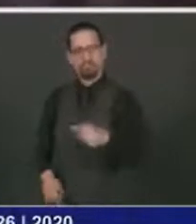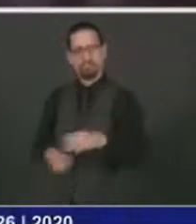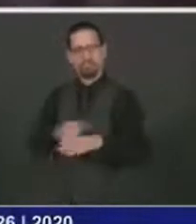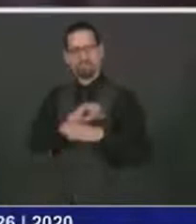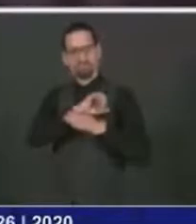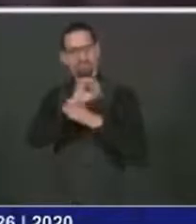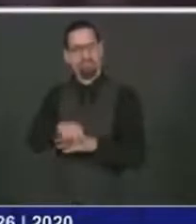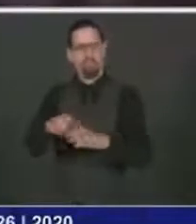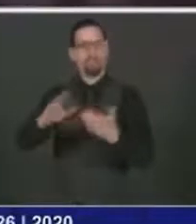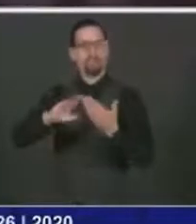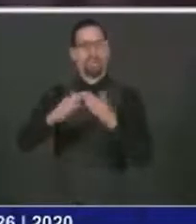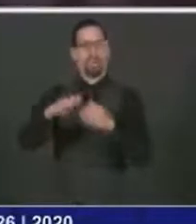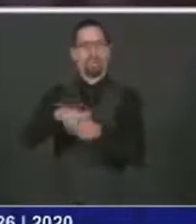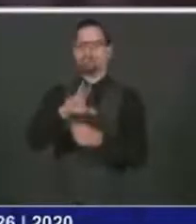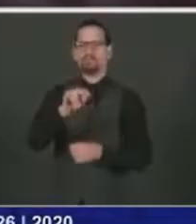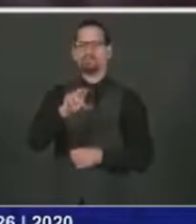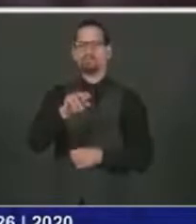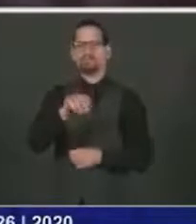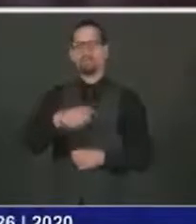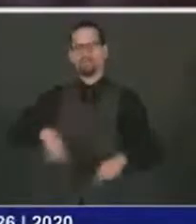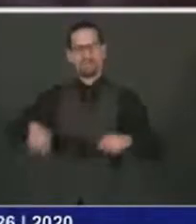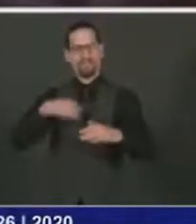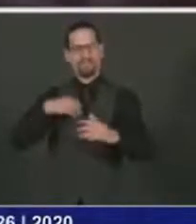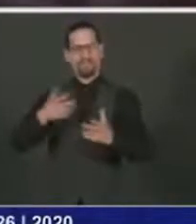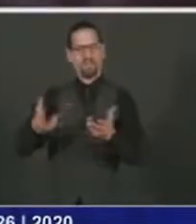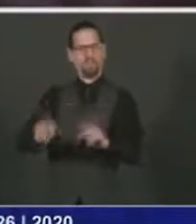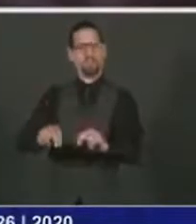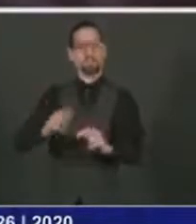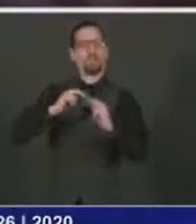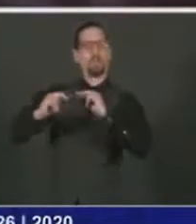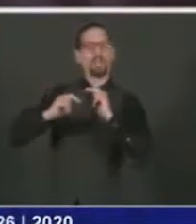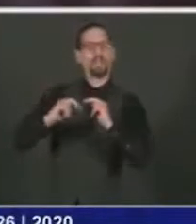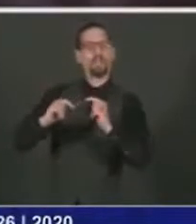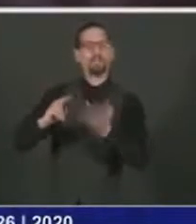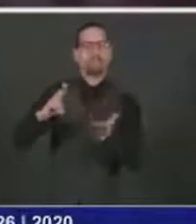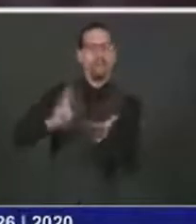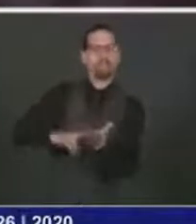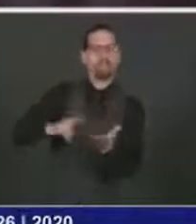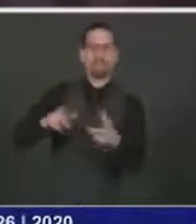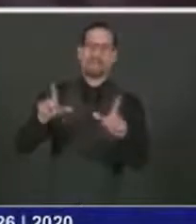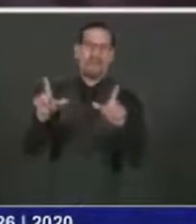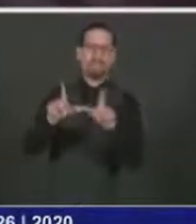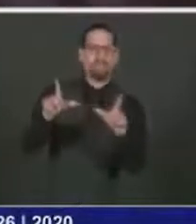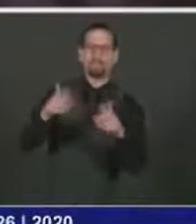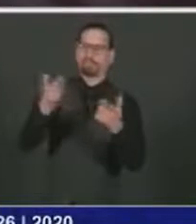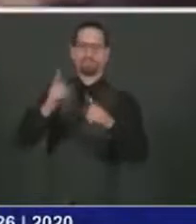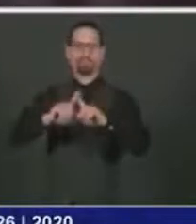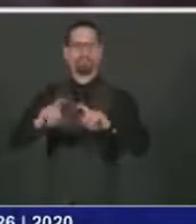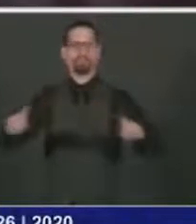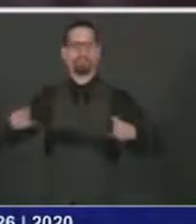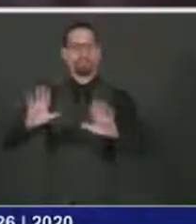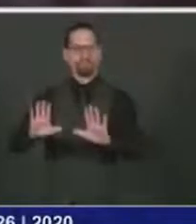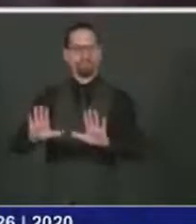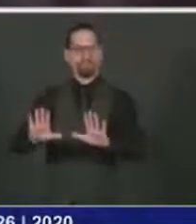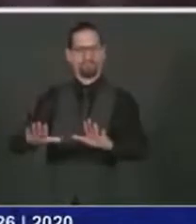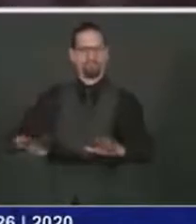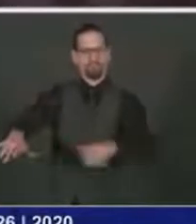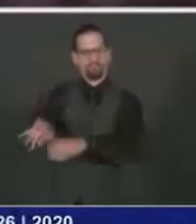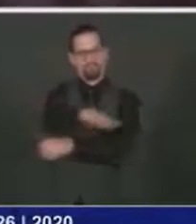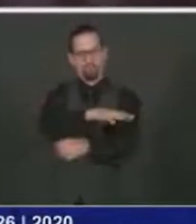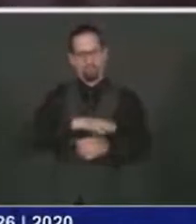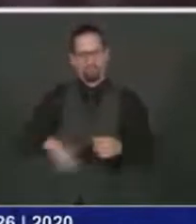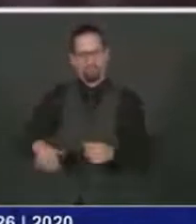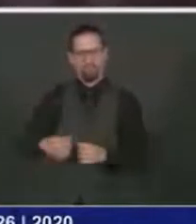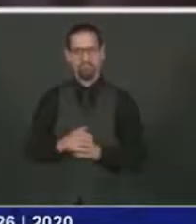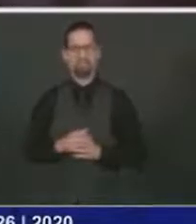was bargained for by municipal leaders and their local unions. Having said that, what you share, that's alarming. And I